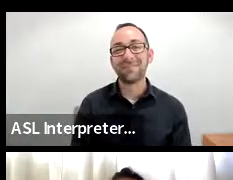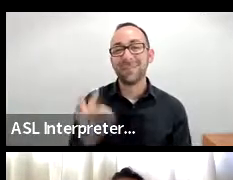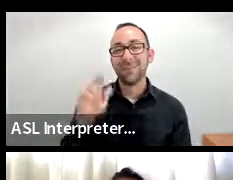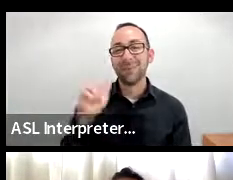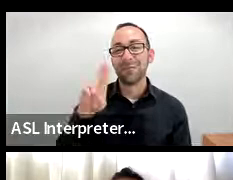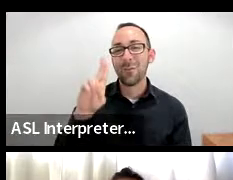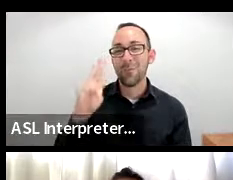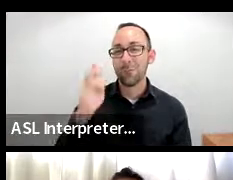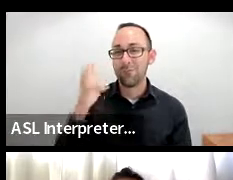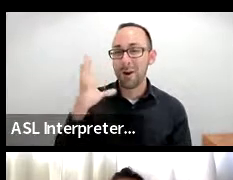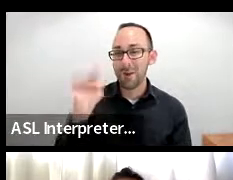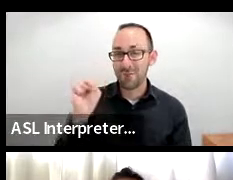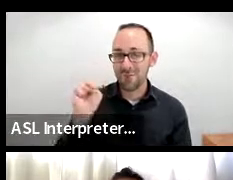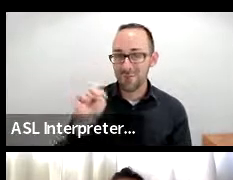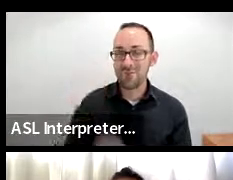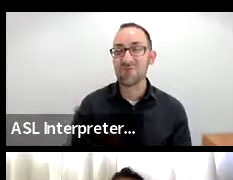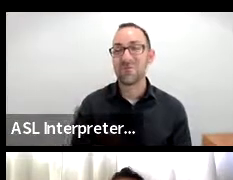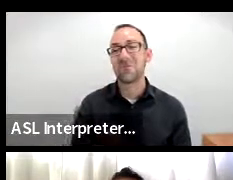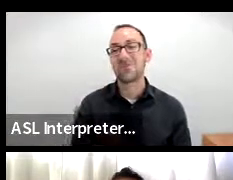Frau Brown,